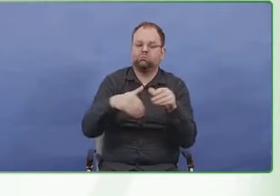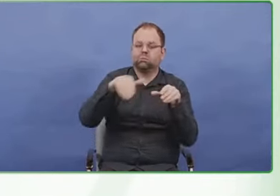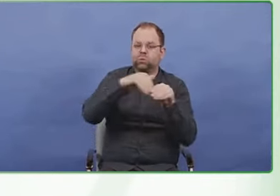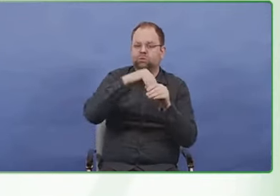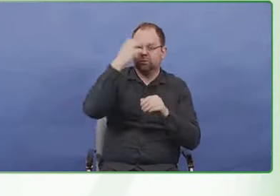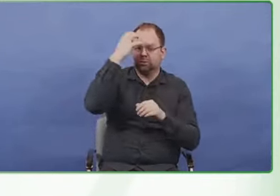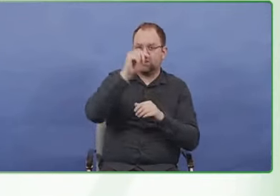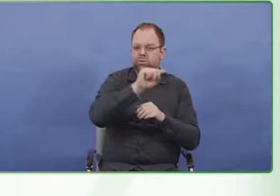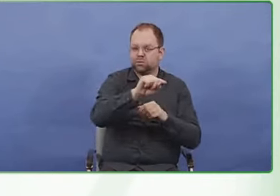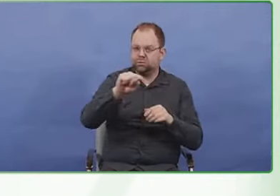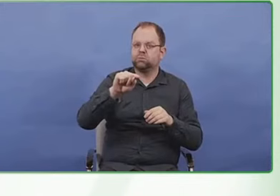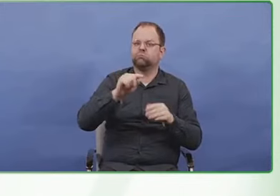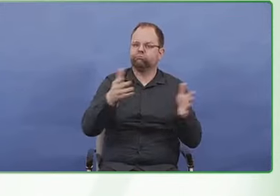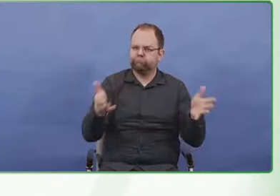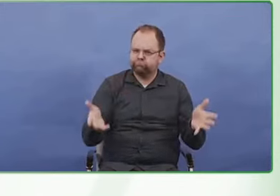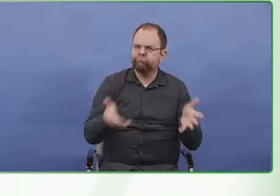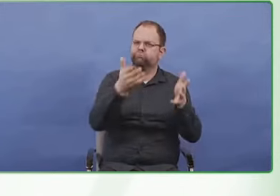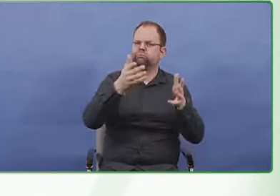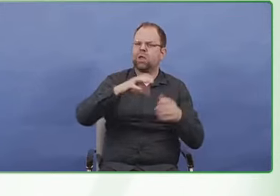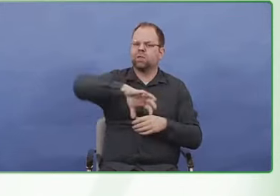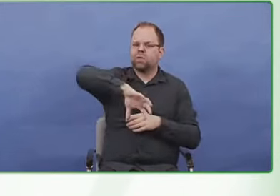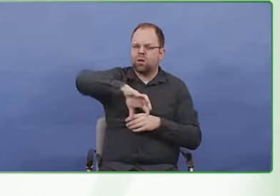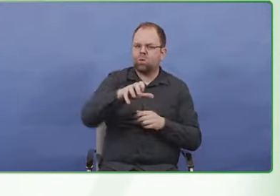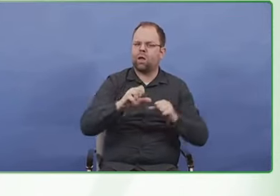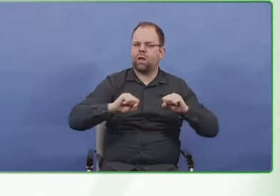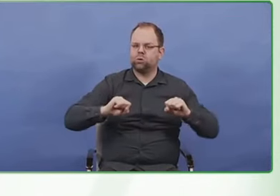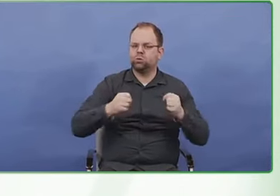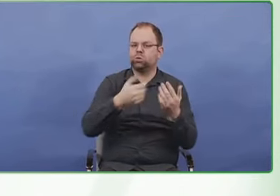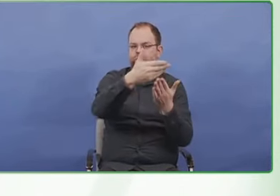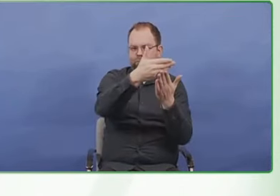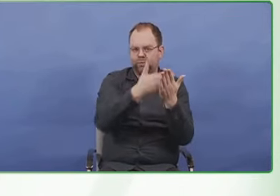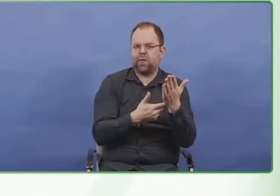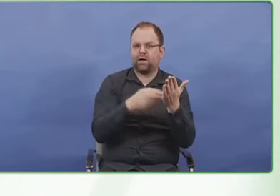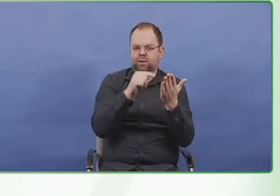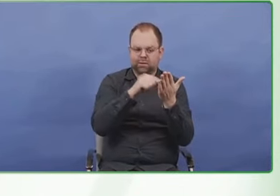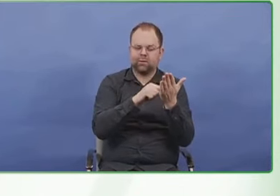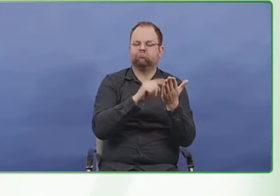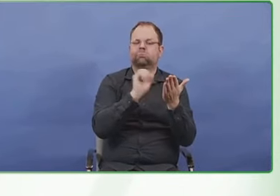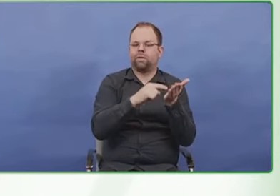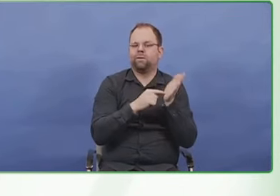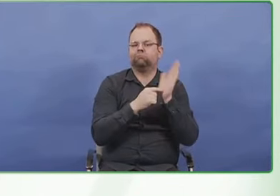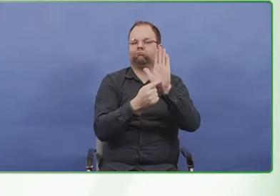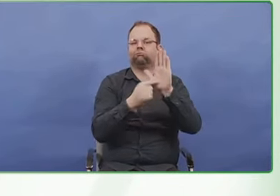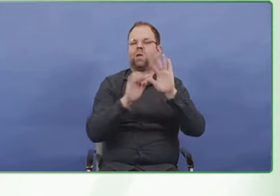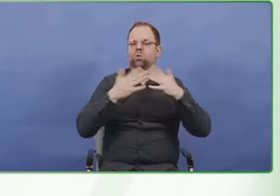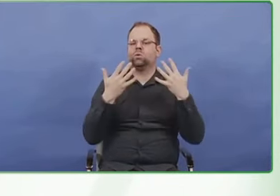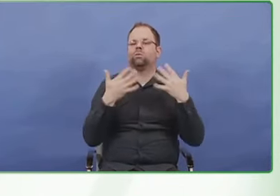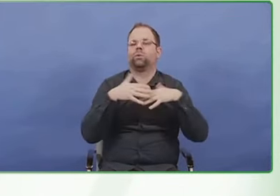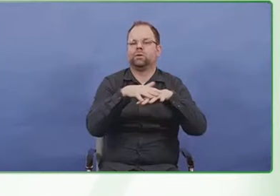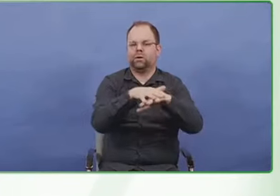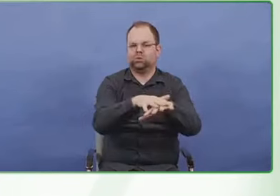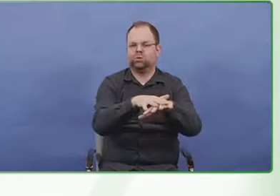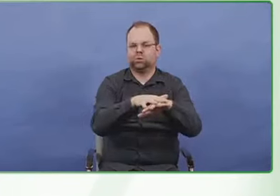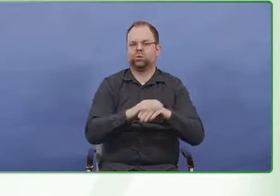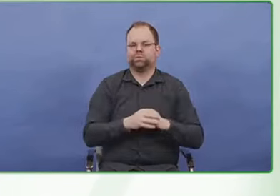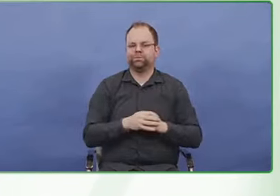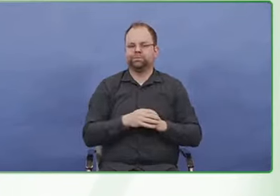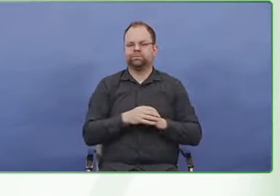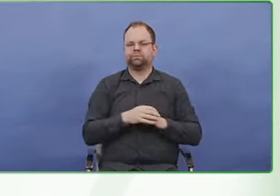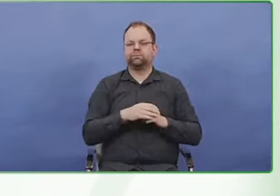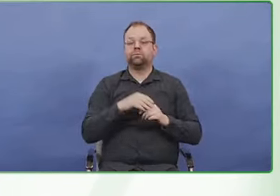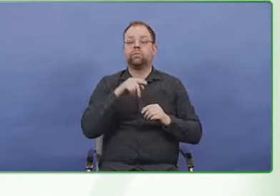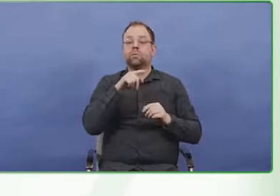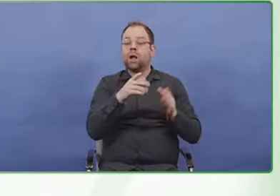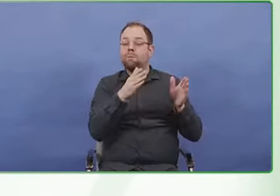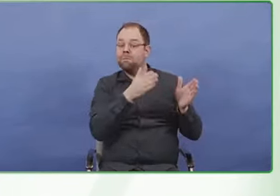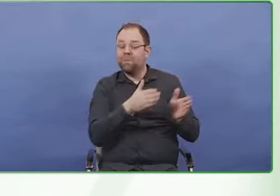and evaluation framework as well in place to make sure that what we are doing is transparent and that what we say we want to do, we